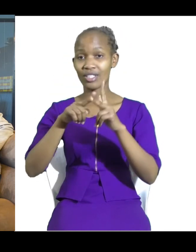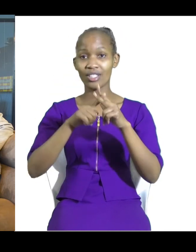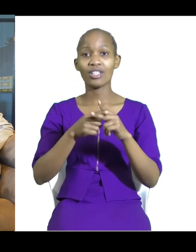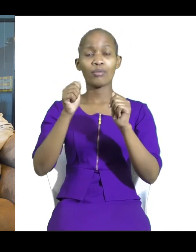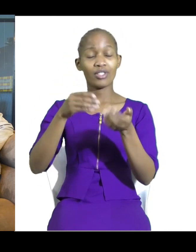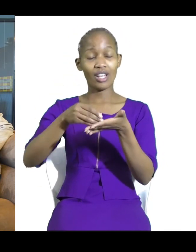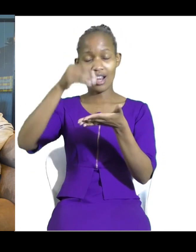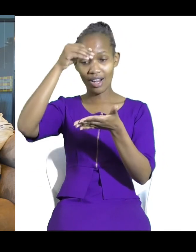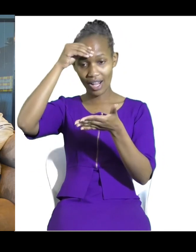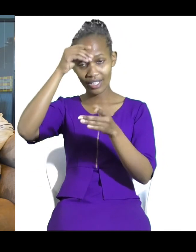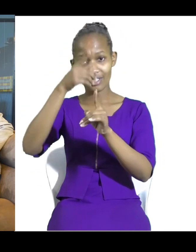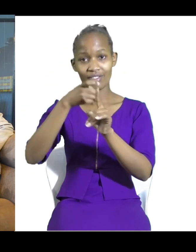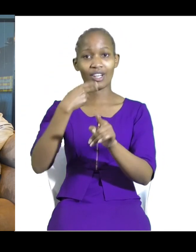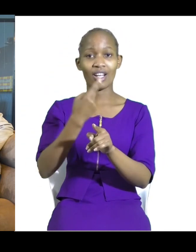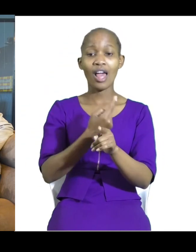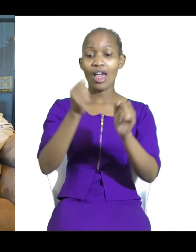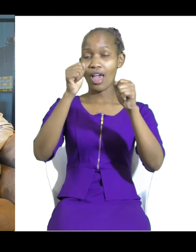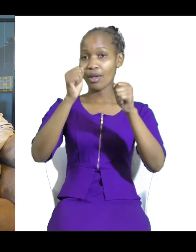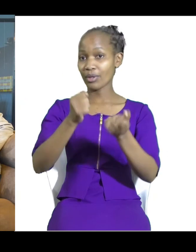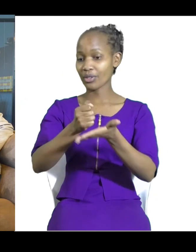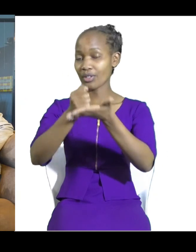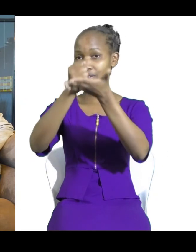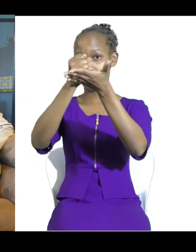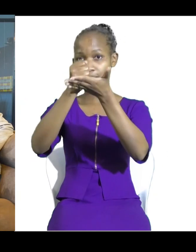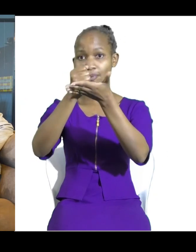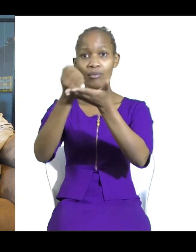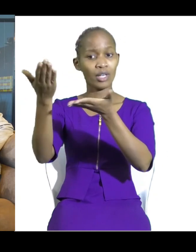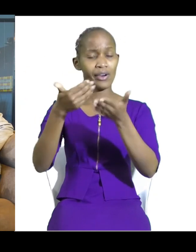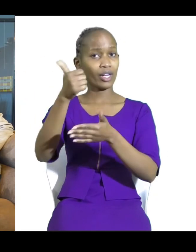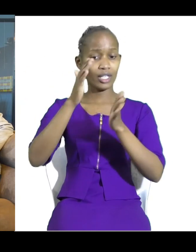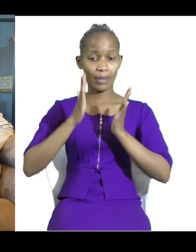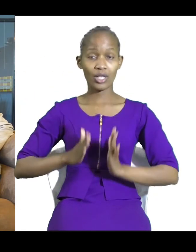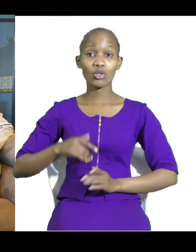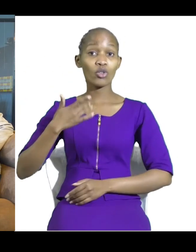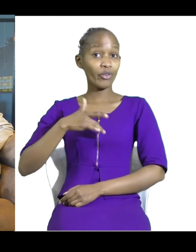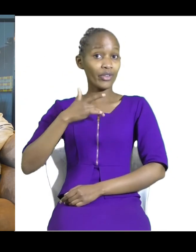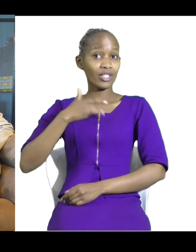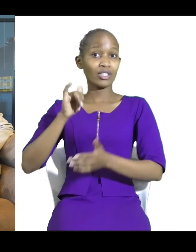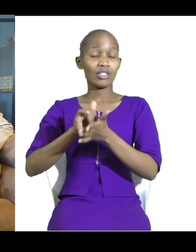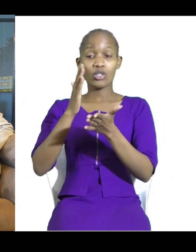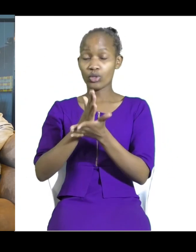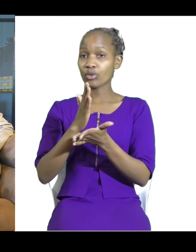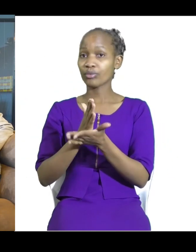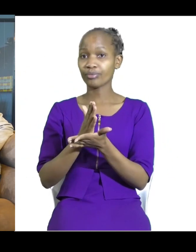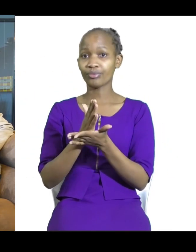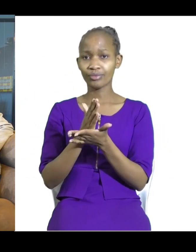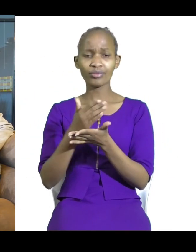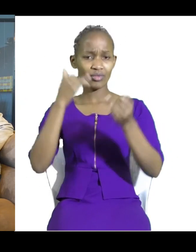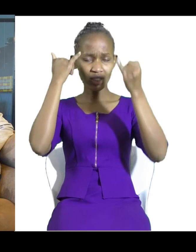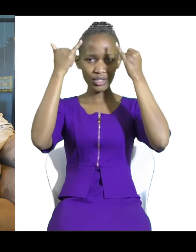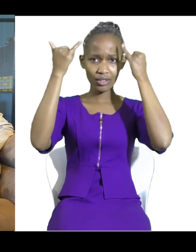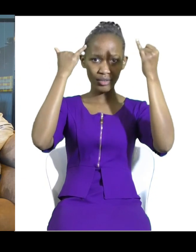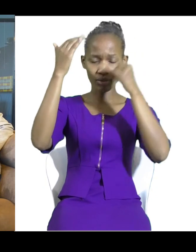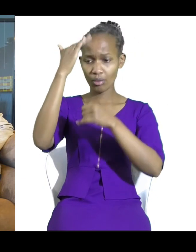best practices from us, and we're able to help them out. And I'm welcoming anybody who feels that they have